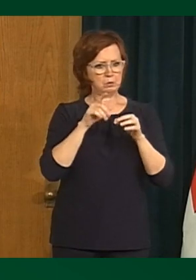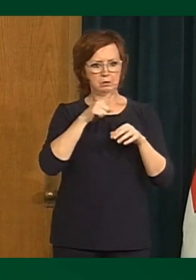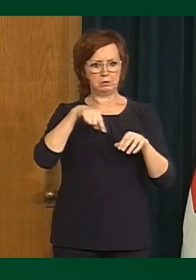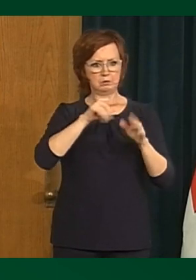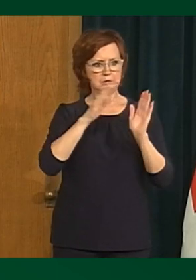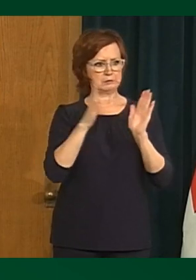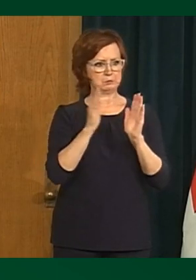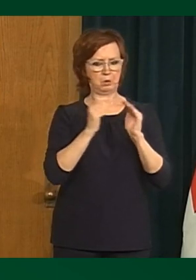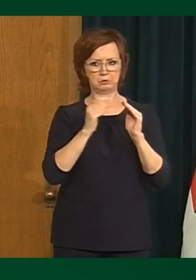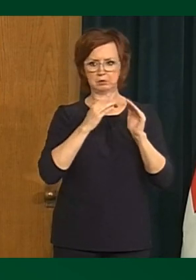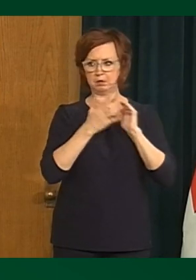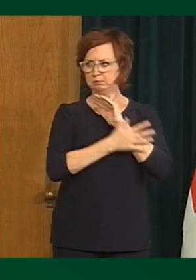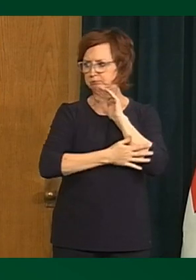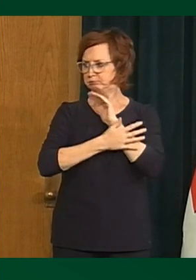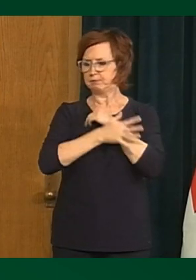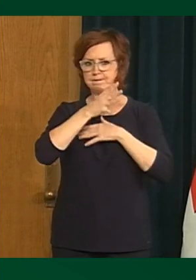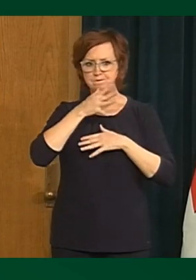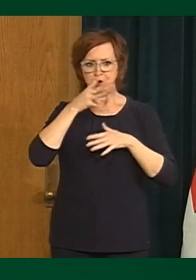and certainly